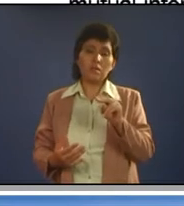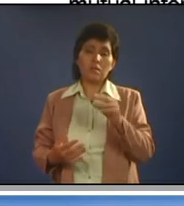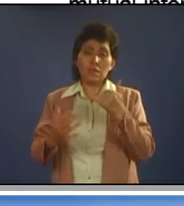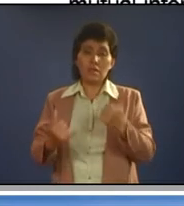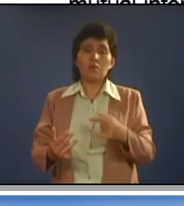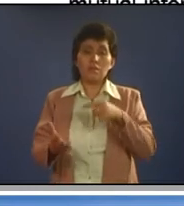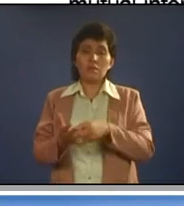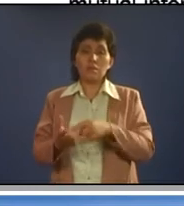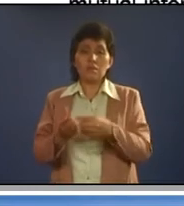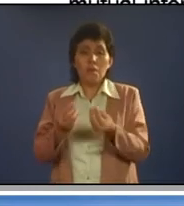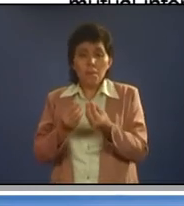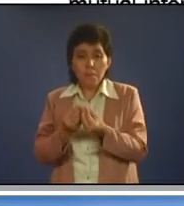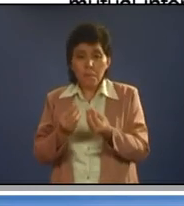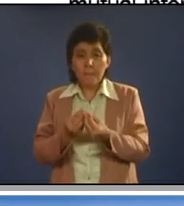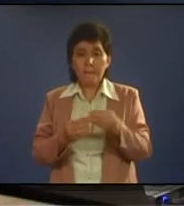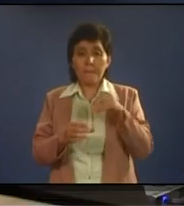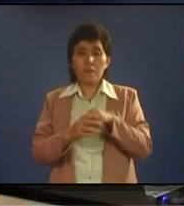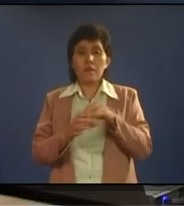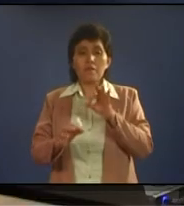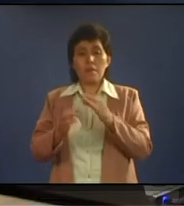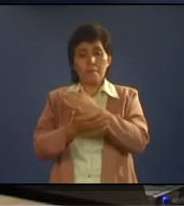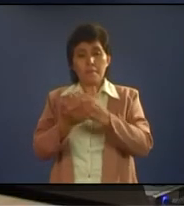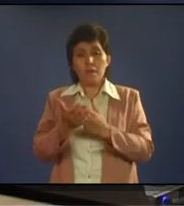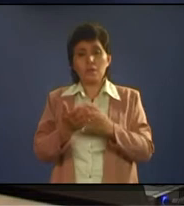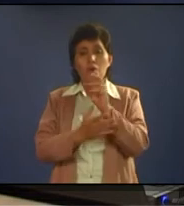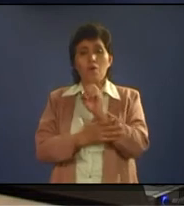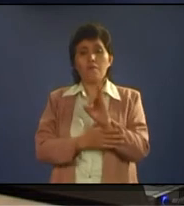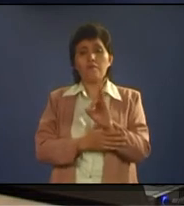reduction. Now, this is more in if you are part of